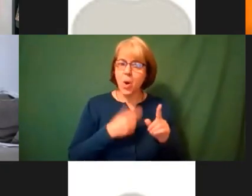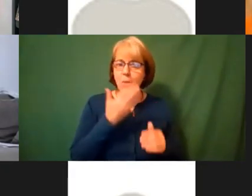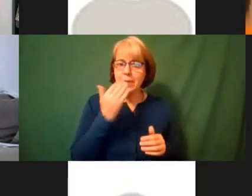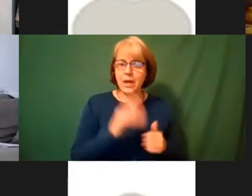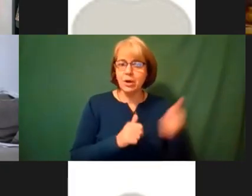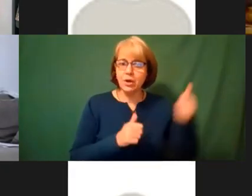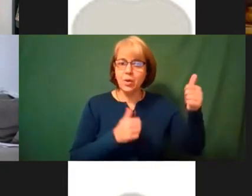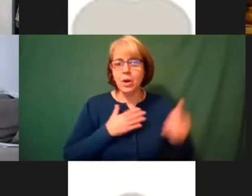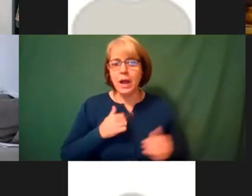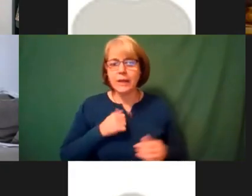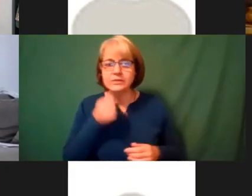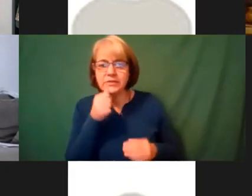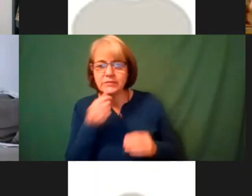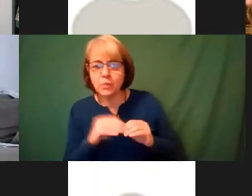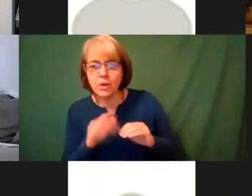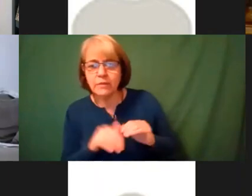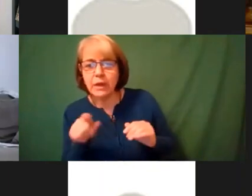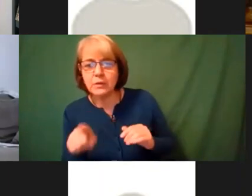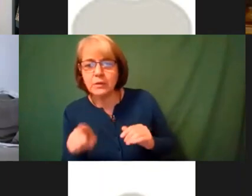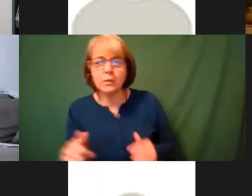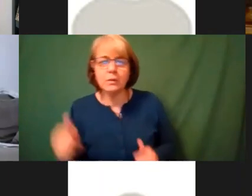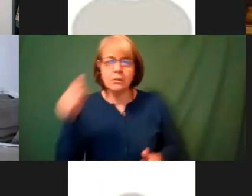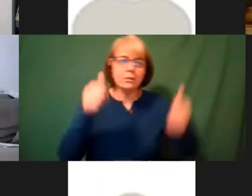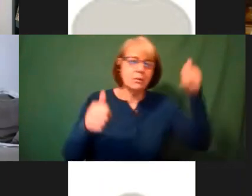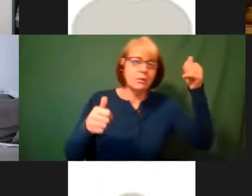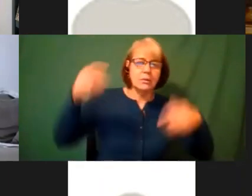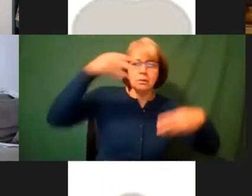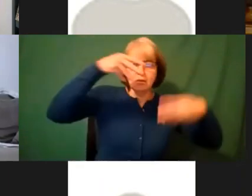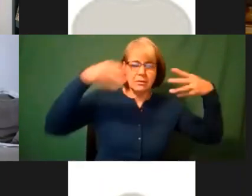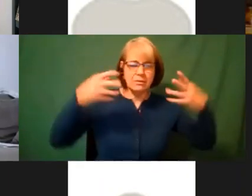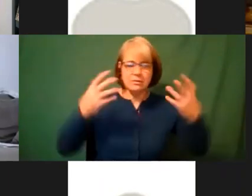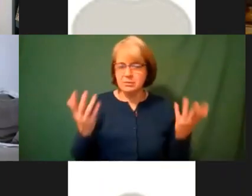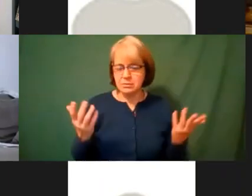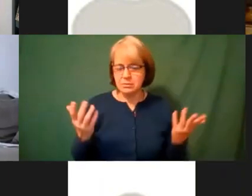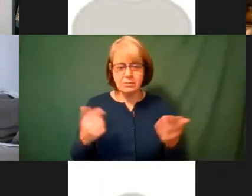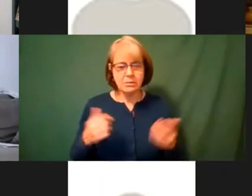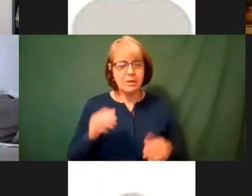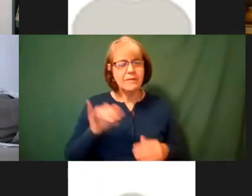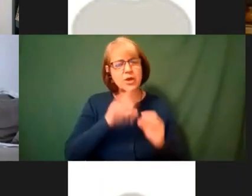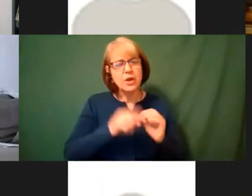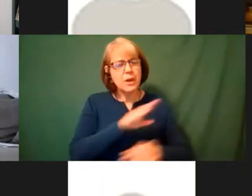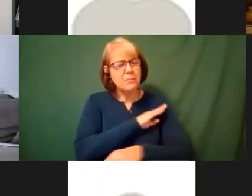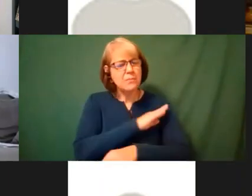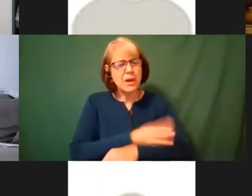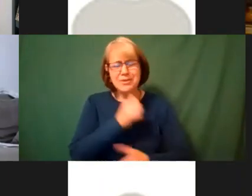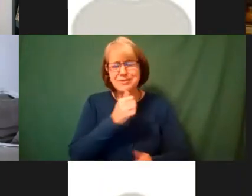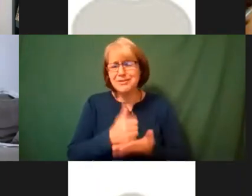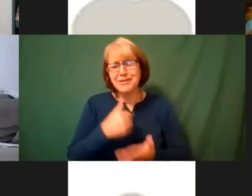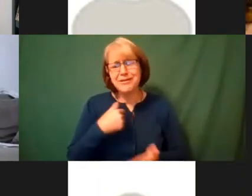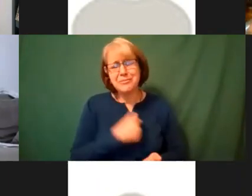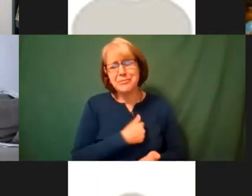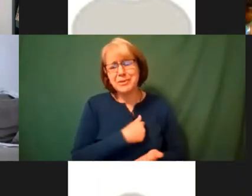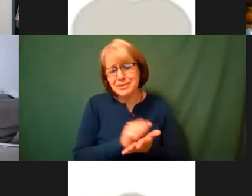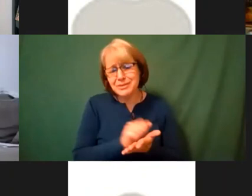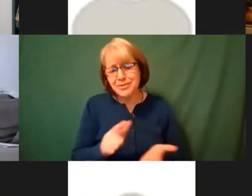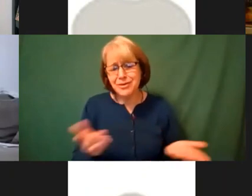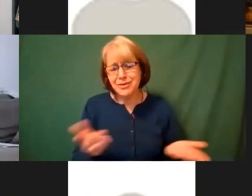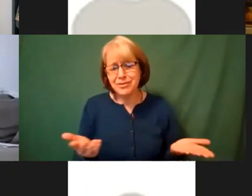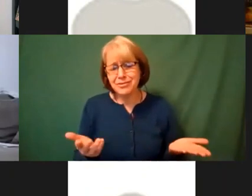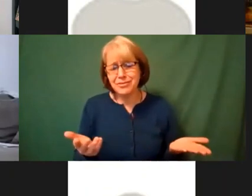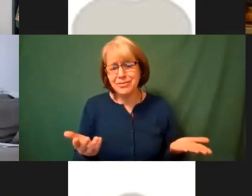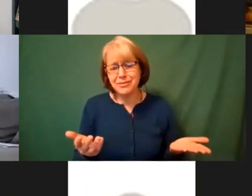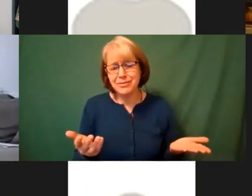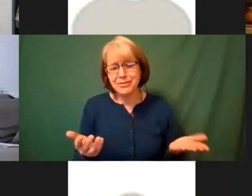pain is more than yours. Hierarchy, as many of us know, does not get us anywhere. Because if we want to shift that power dynamic, we